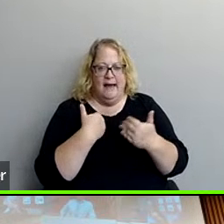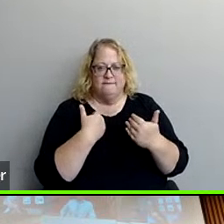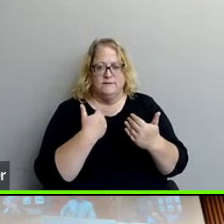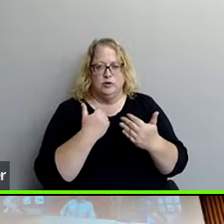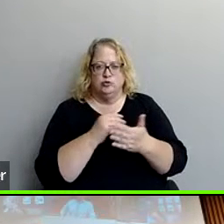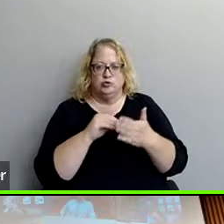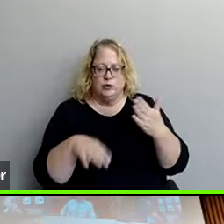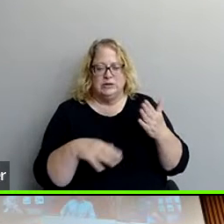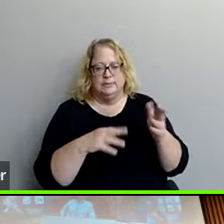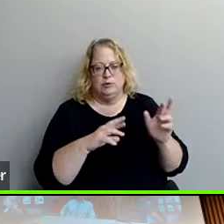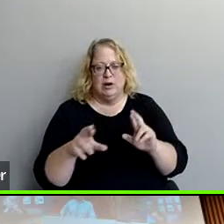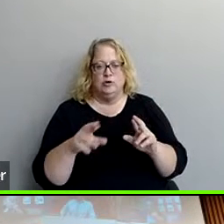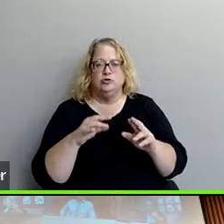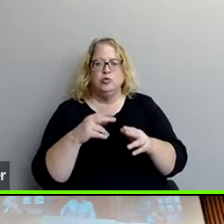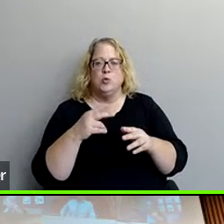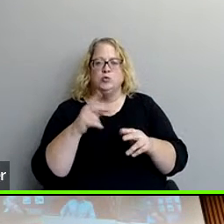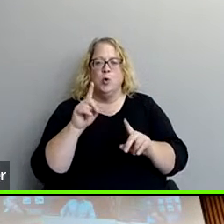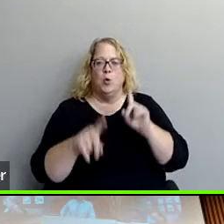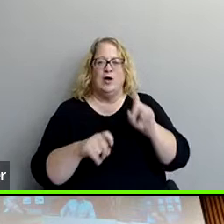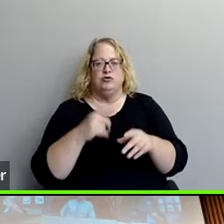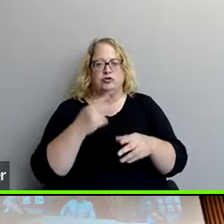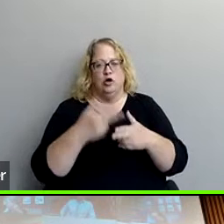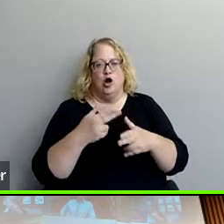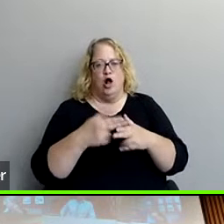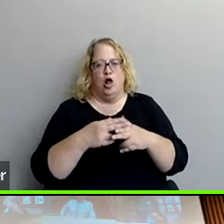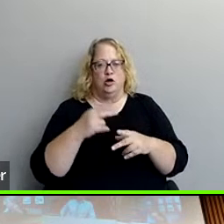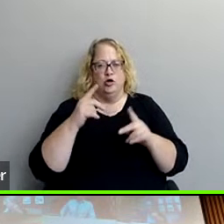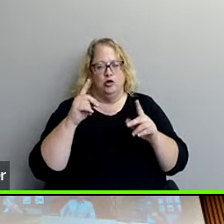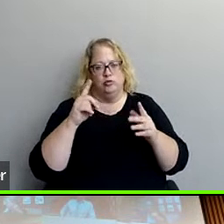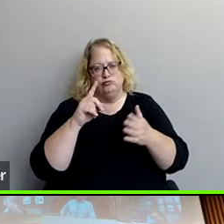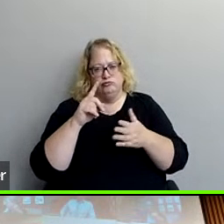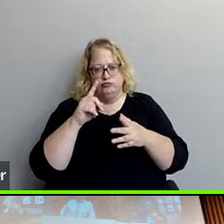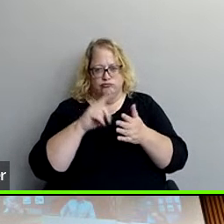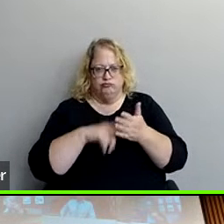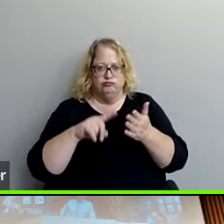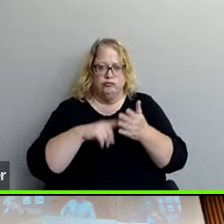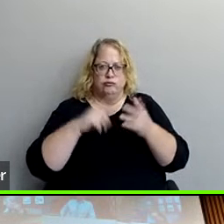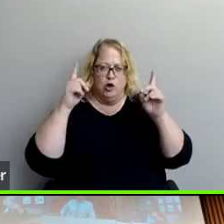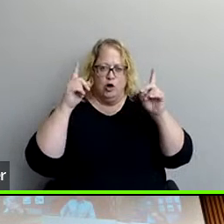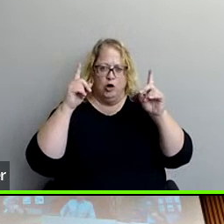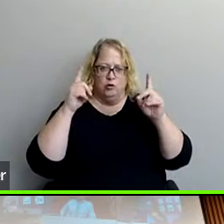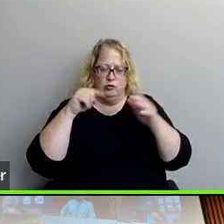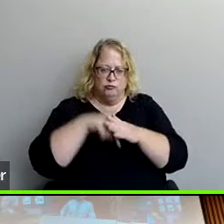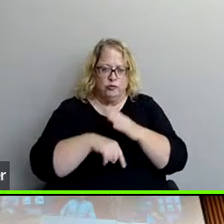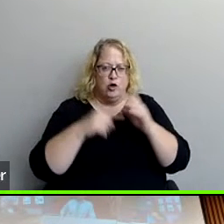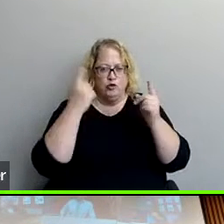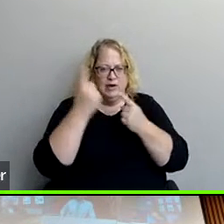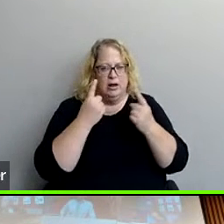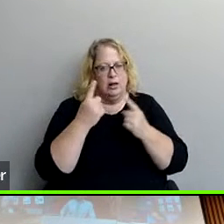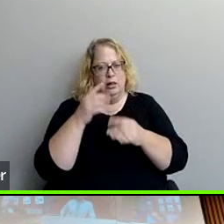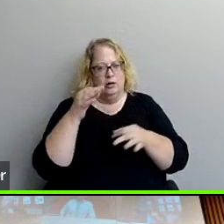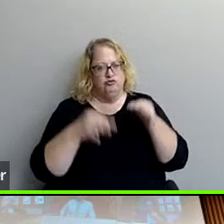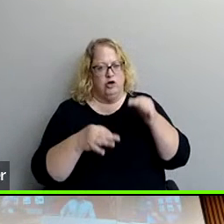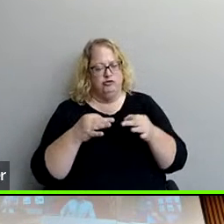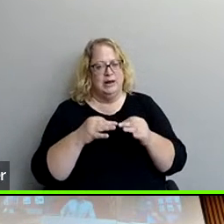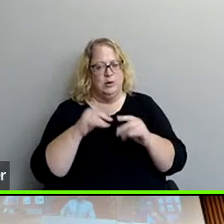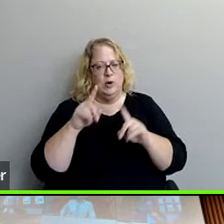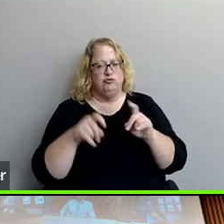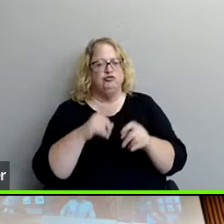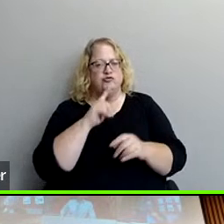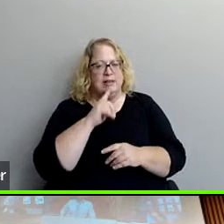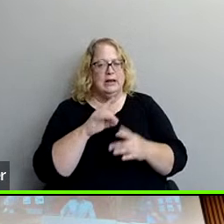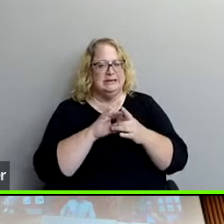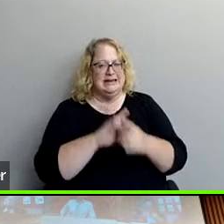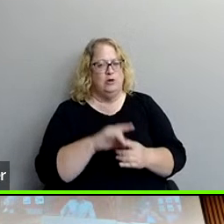for, they're called critical judgment questions is what they are, which is really more what you'd see at the end of like a bachelor's degree in